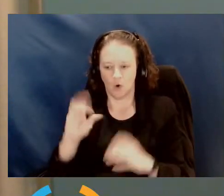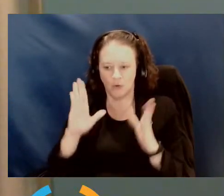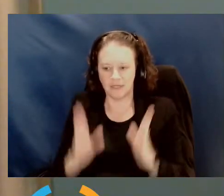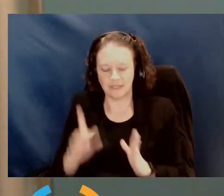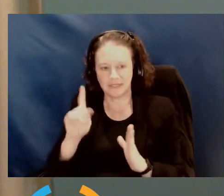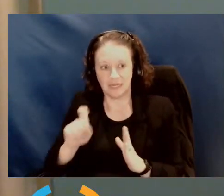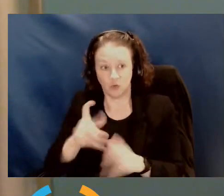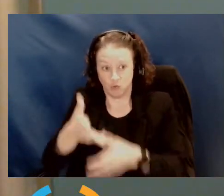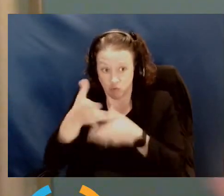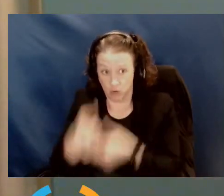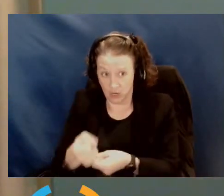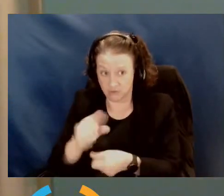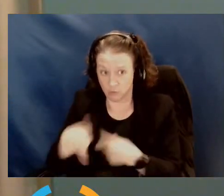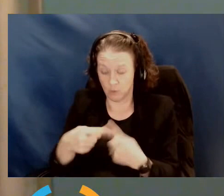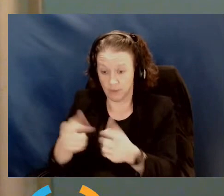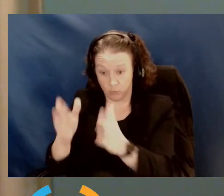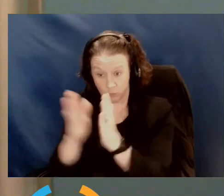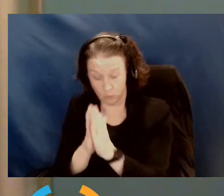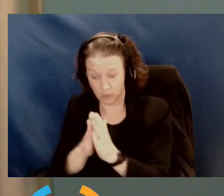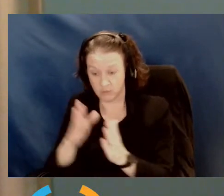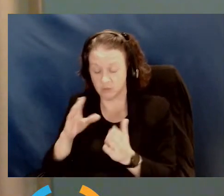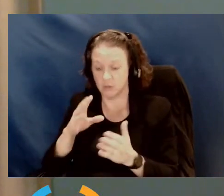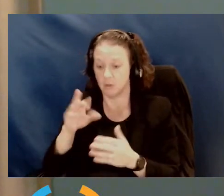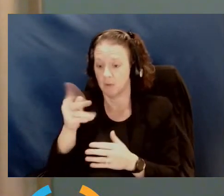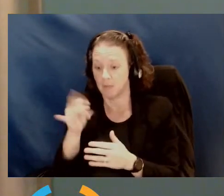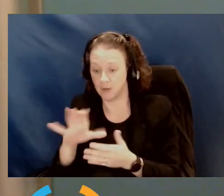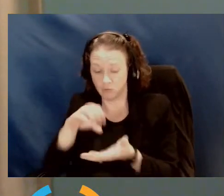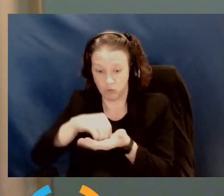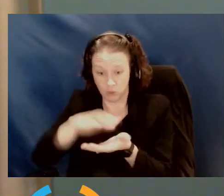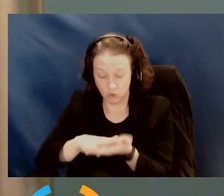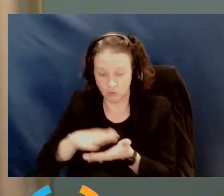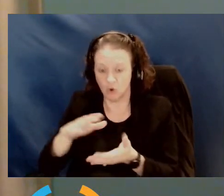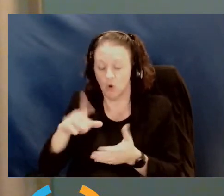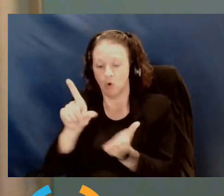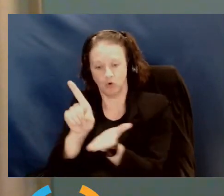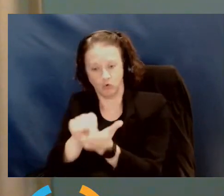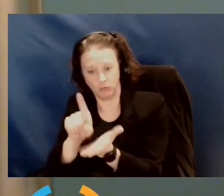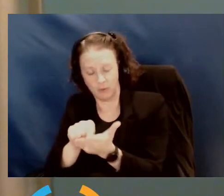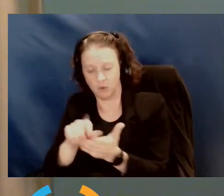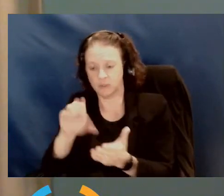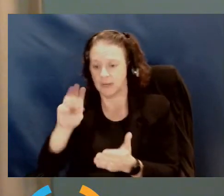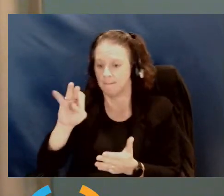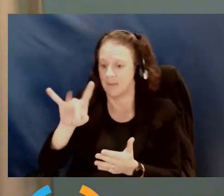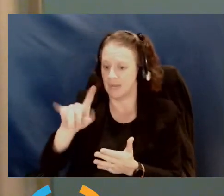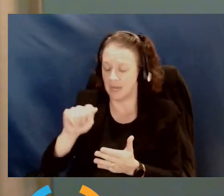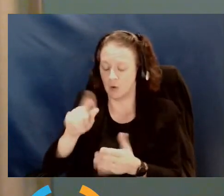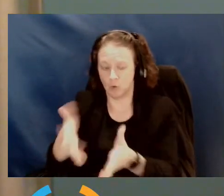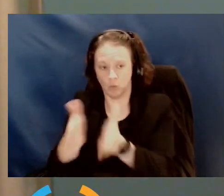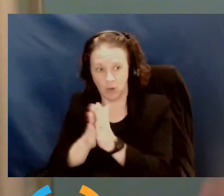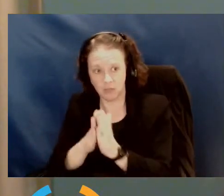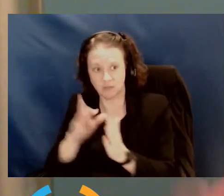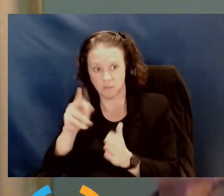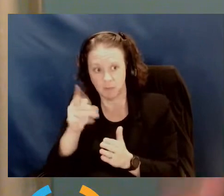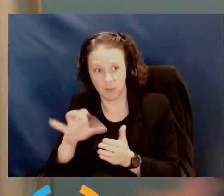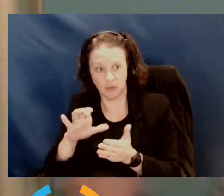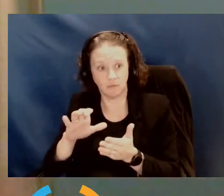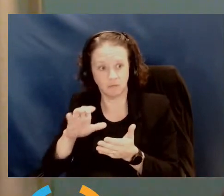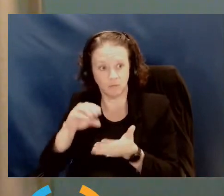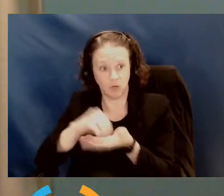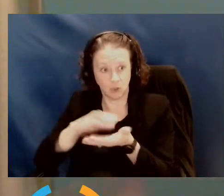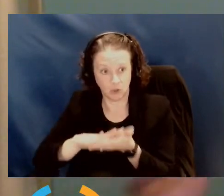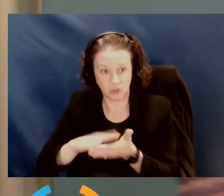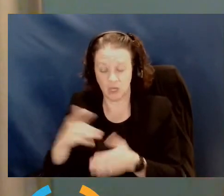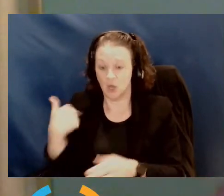request public records or when the newspapers and the media request public records, that there's actually an advocate in the office fighting